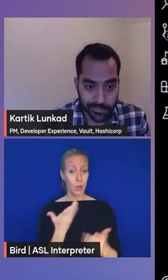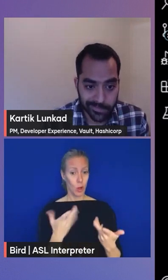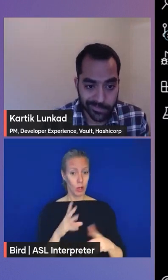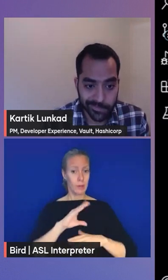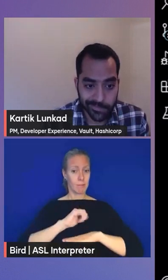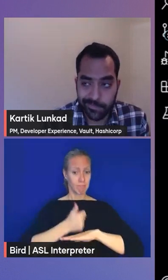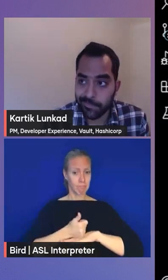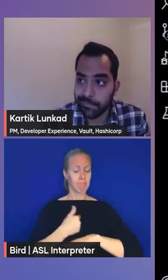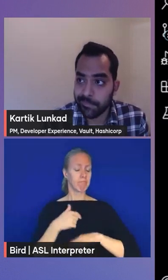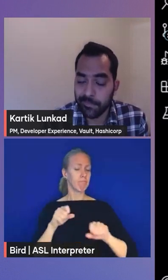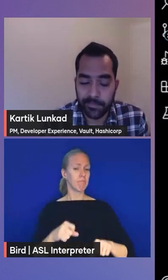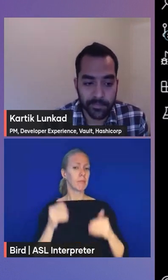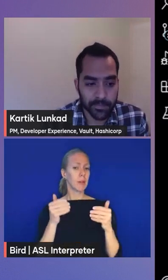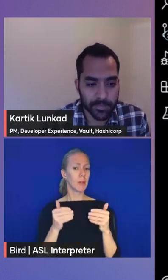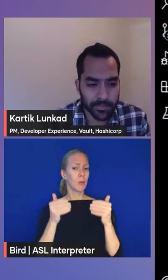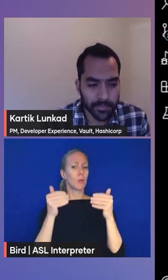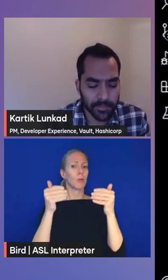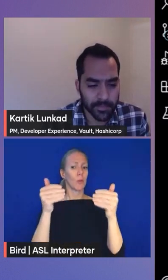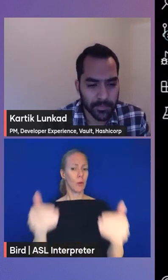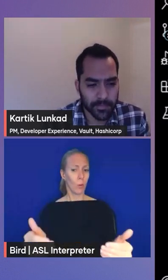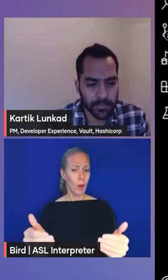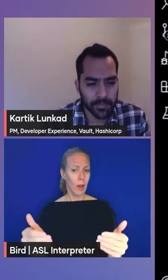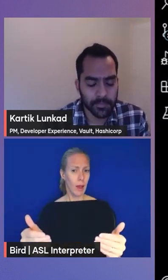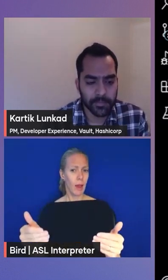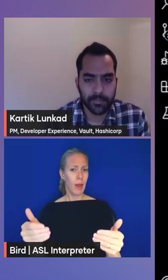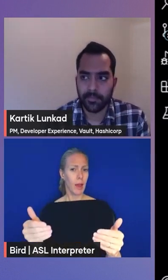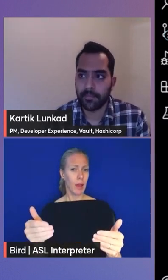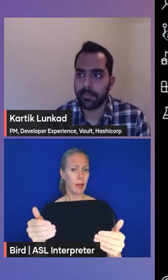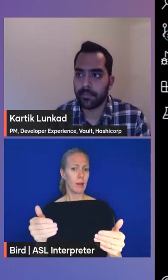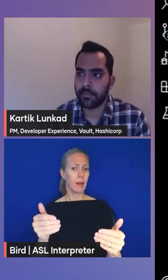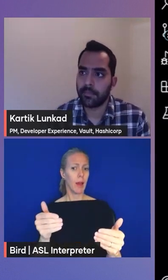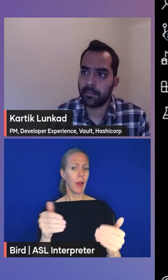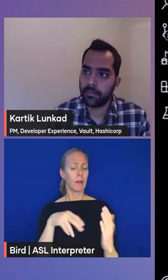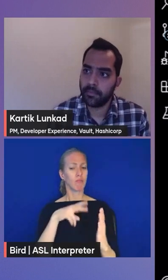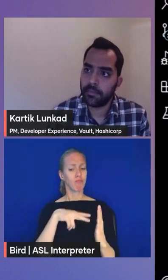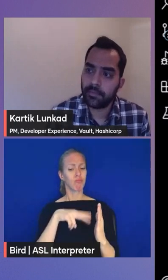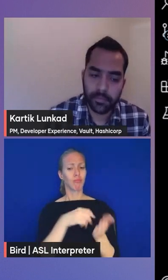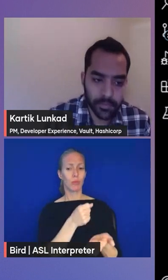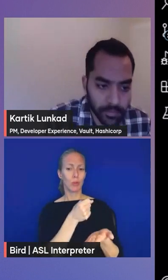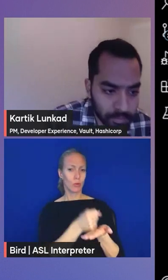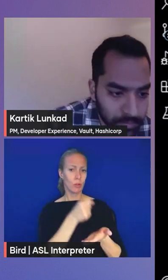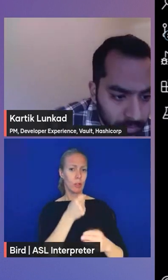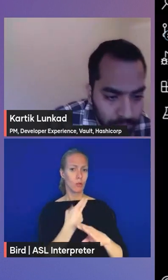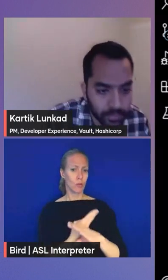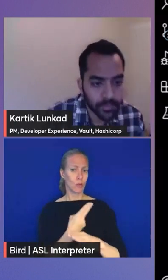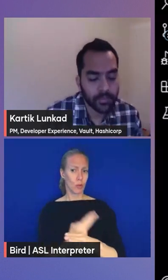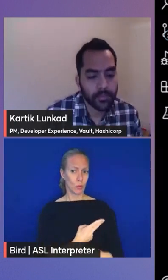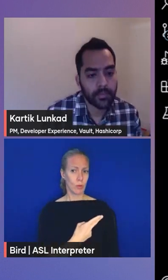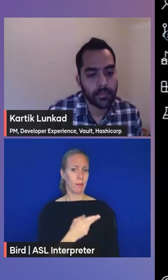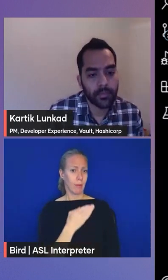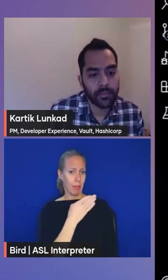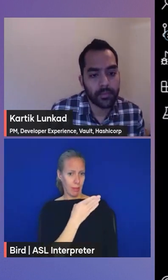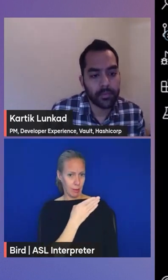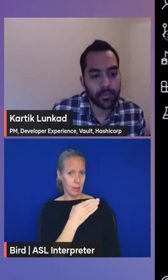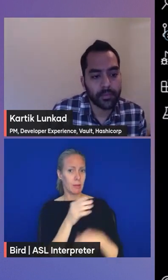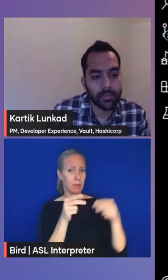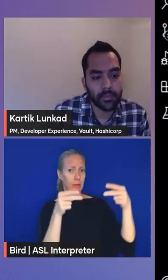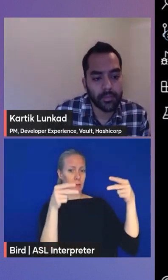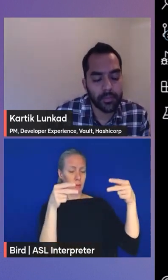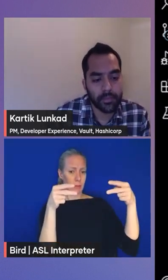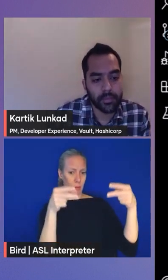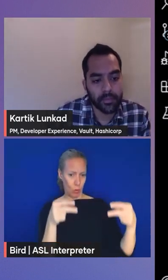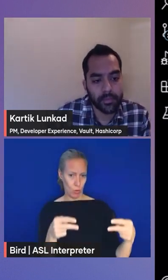go ahead and read the credentials using this piece of code, which